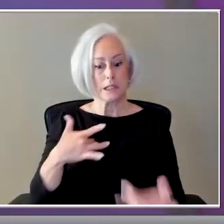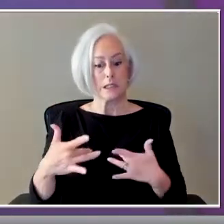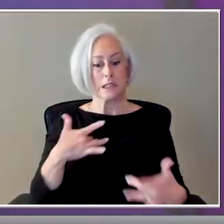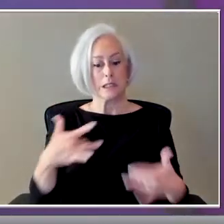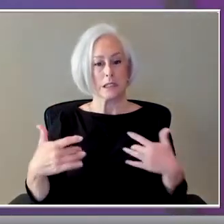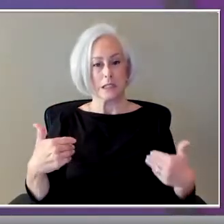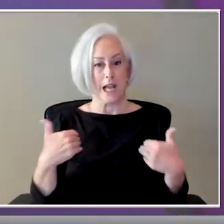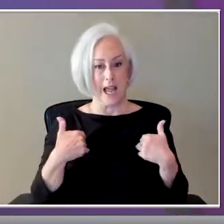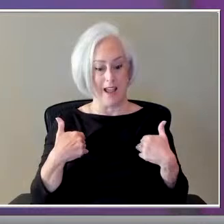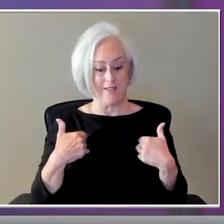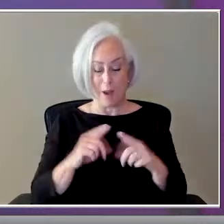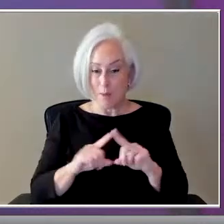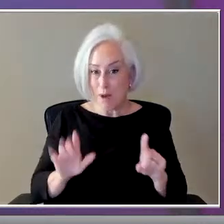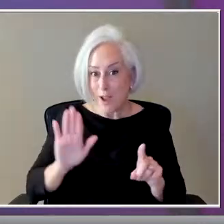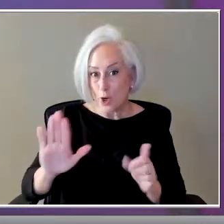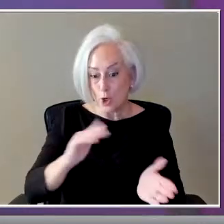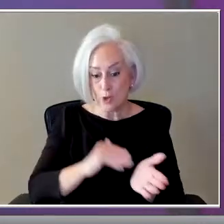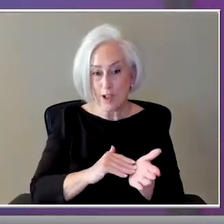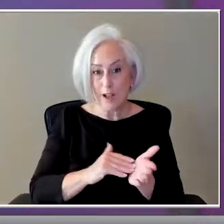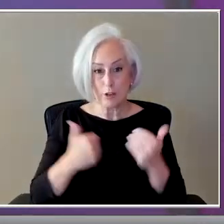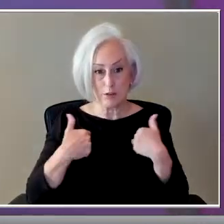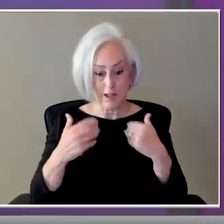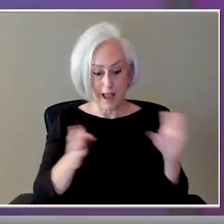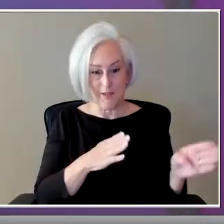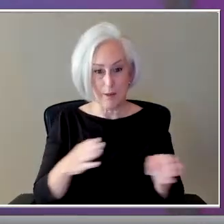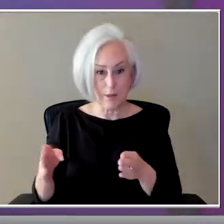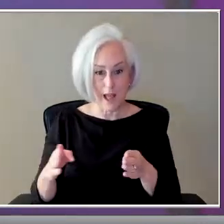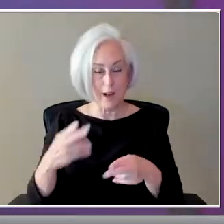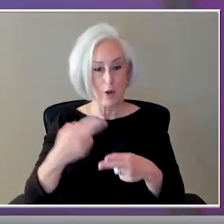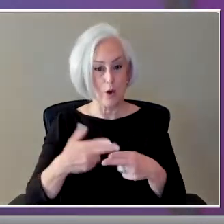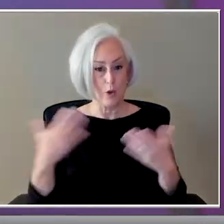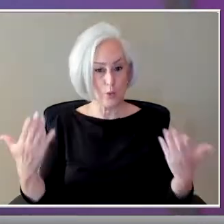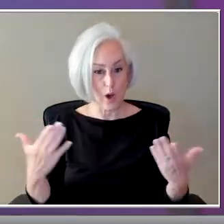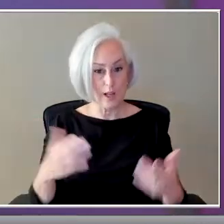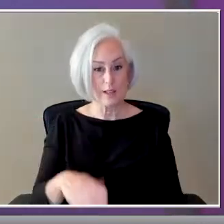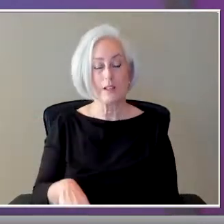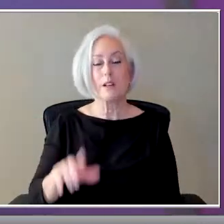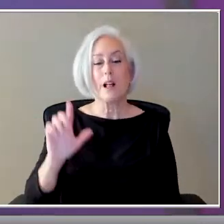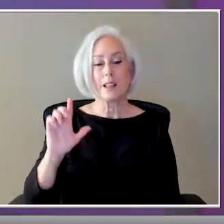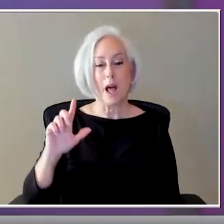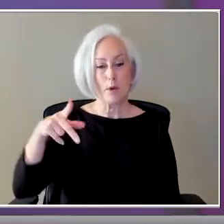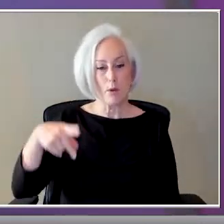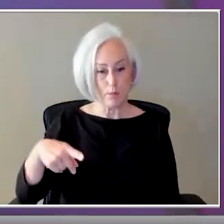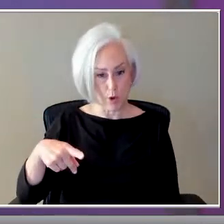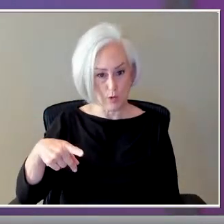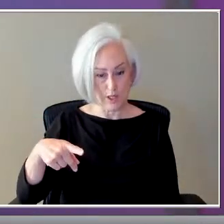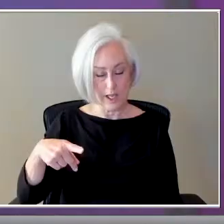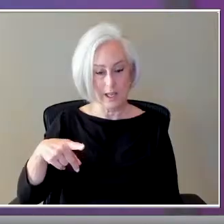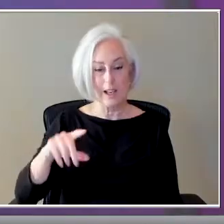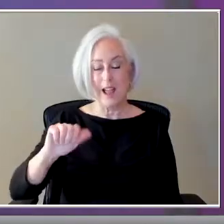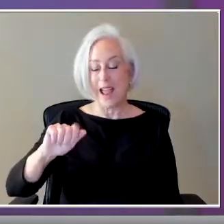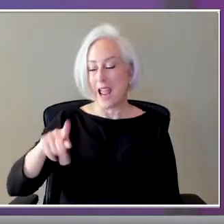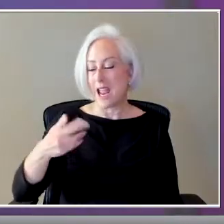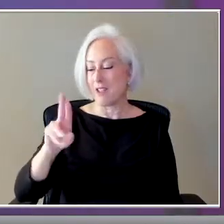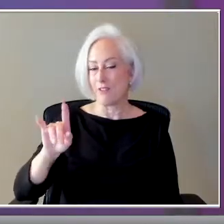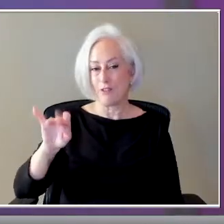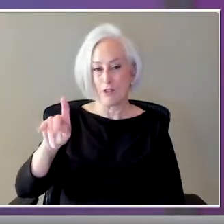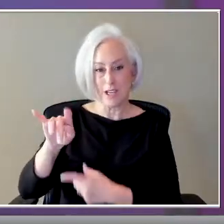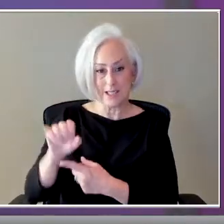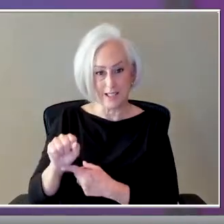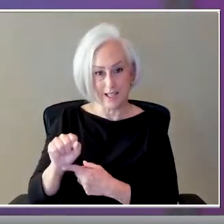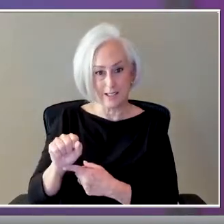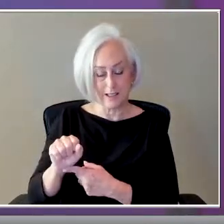treat it. It's called lipoprotein apheresis, and it is initially used to treat high cholesterol in patients like the little girl